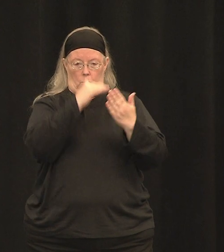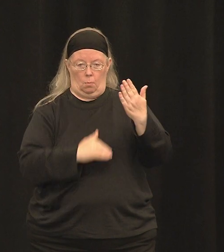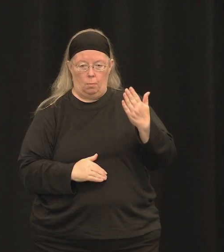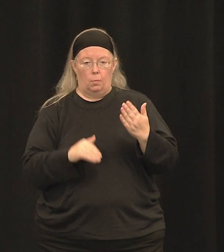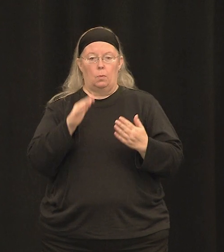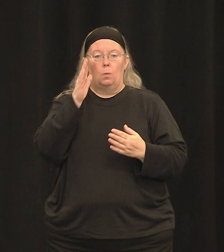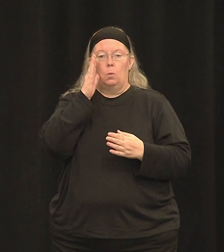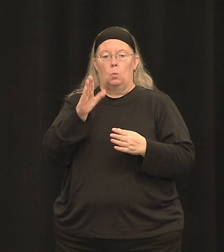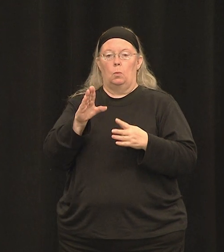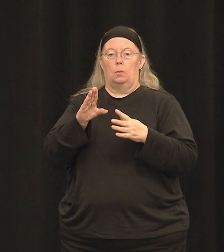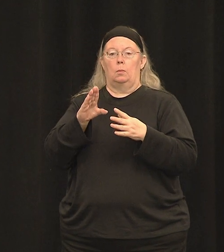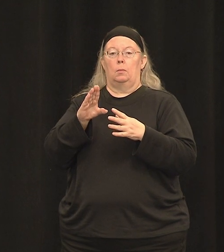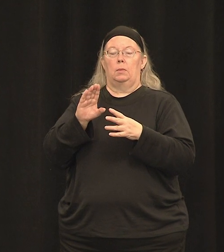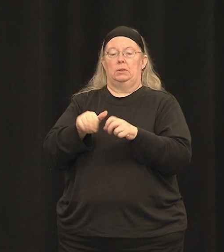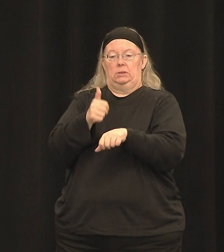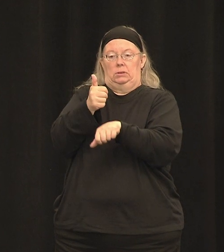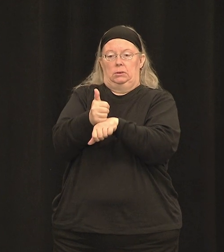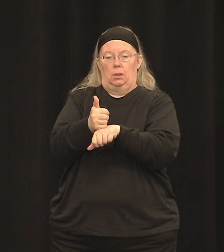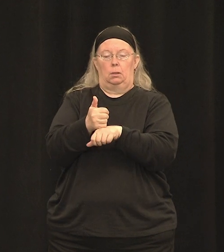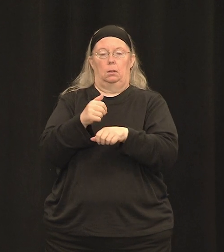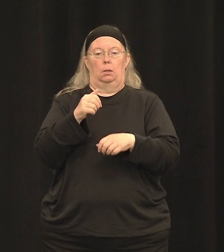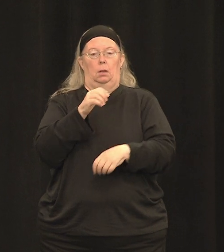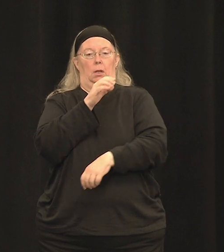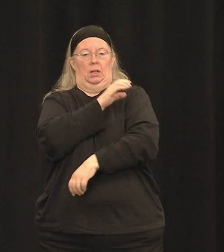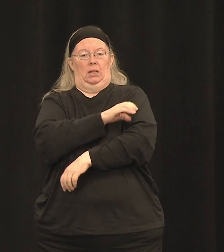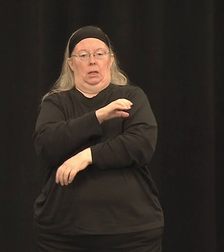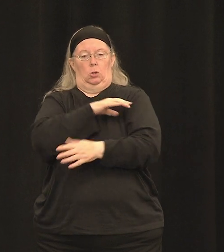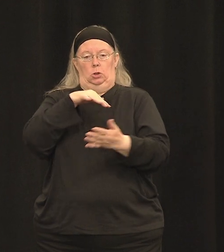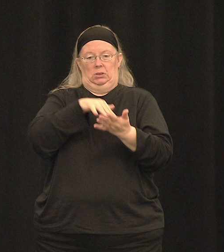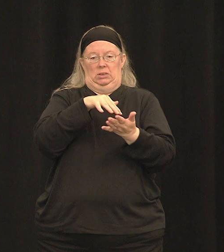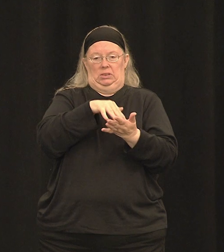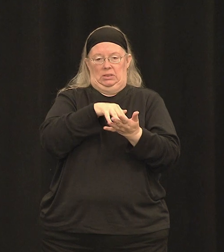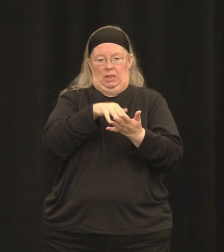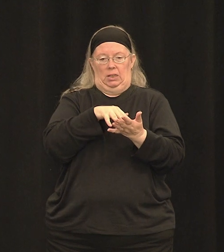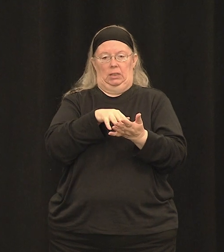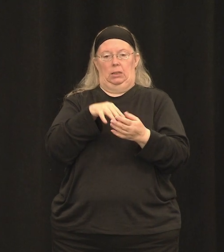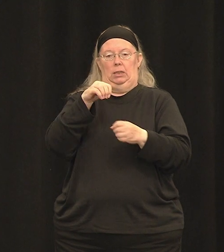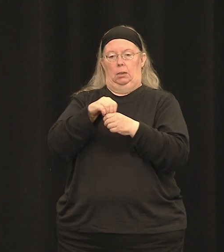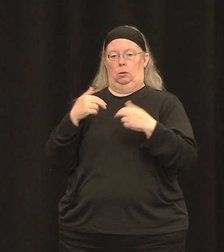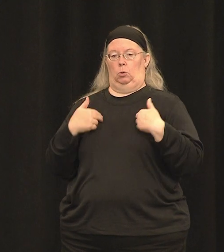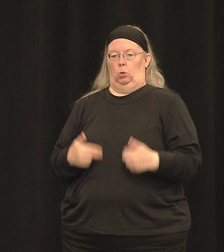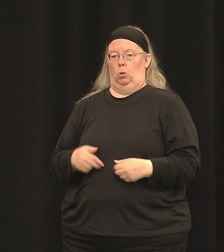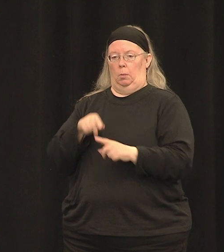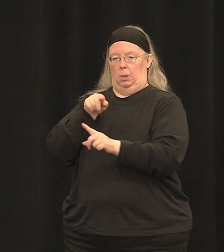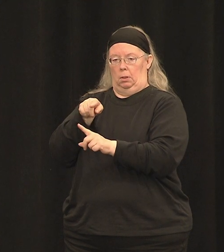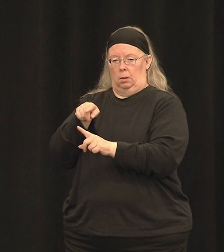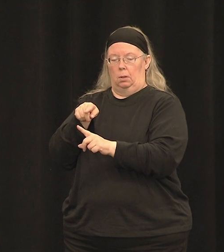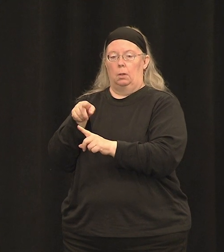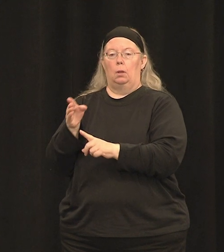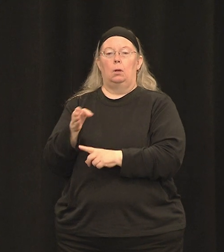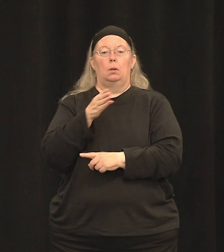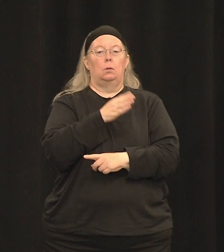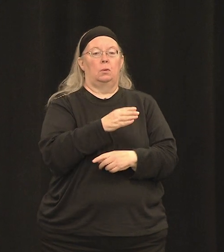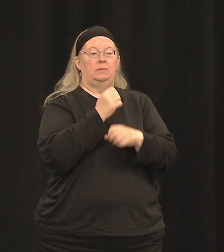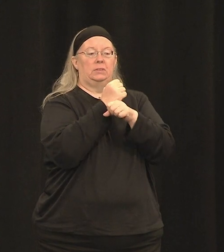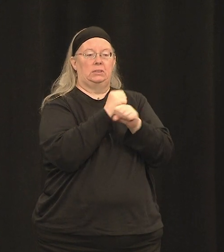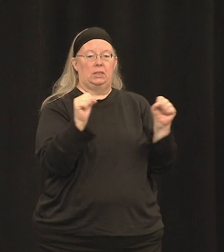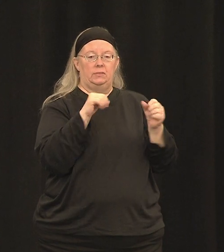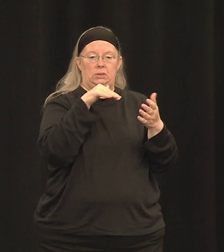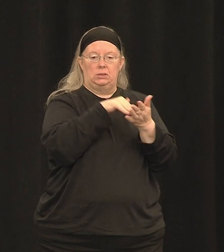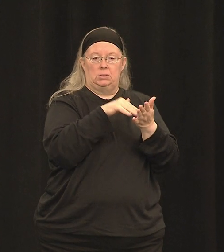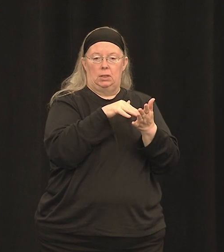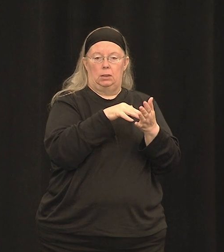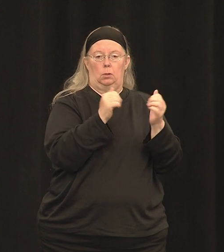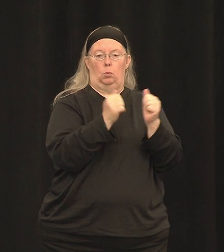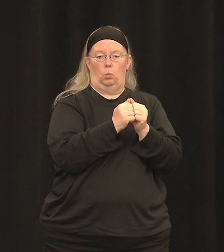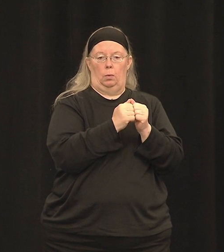candidate, and start safety and tox studies again as soon as we have identified our lead candidate. However, we